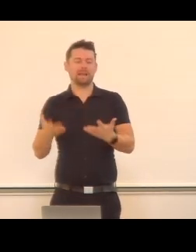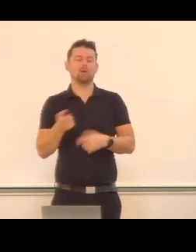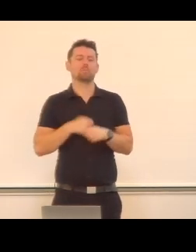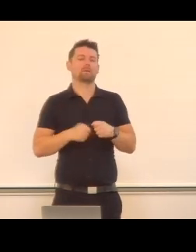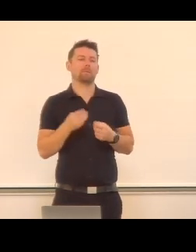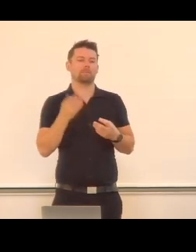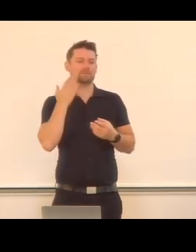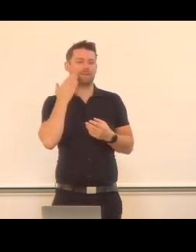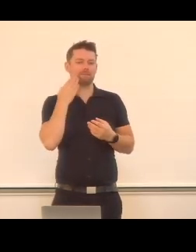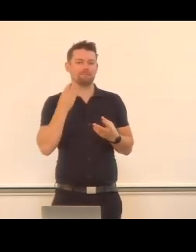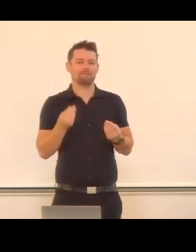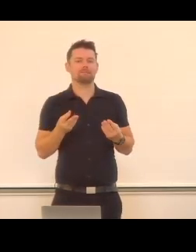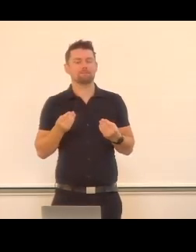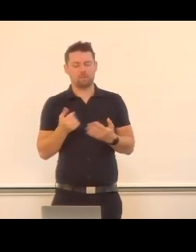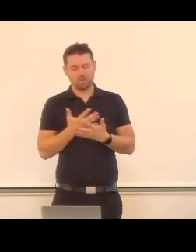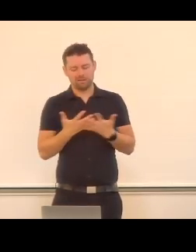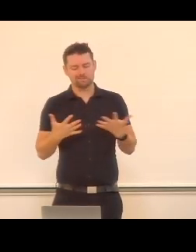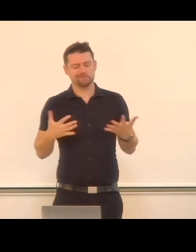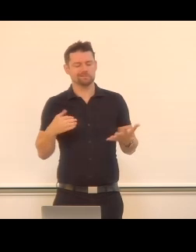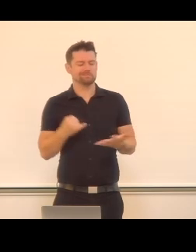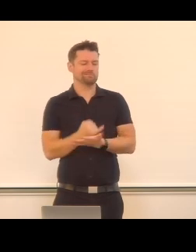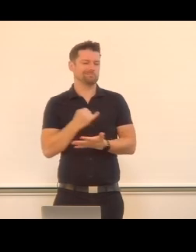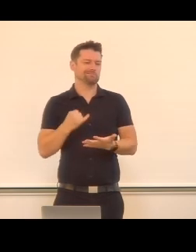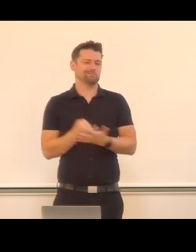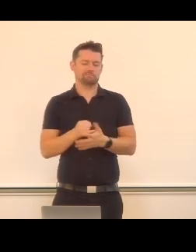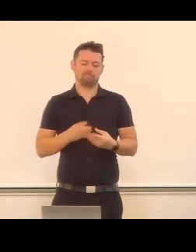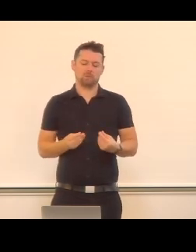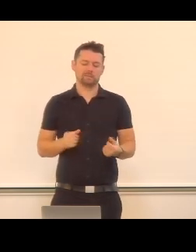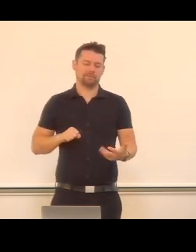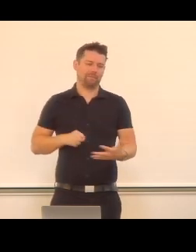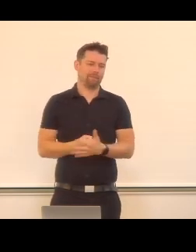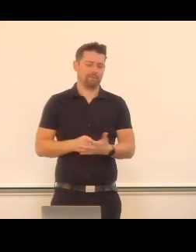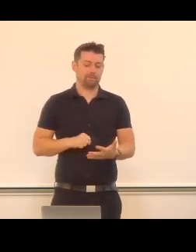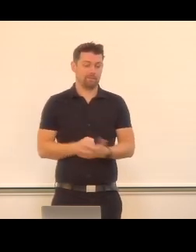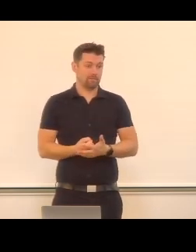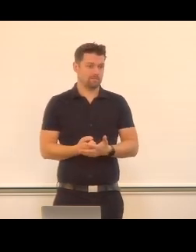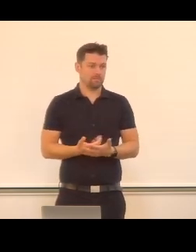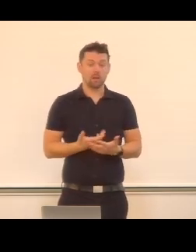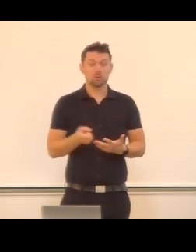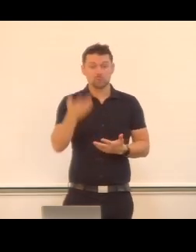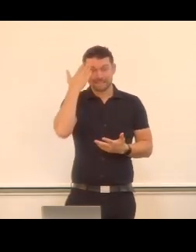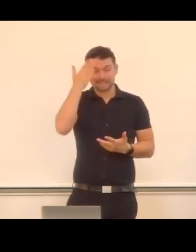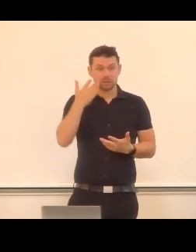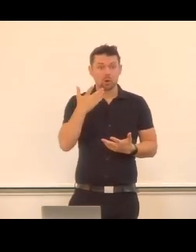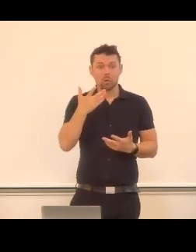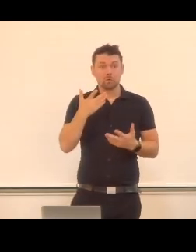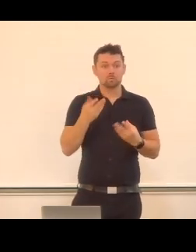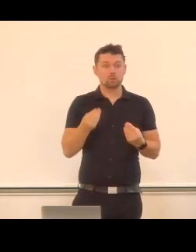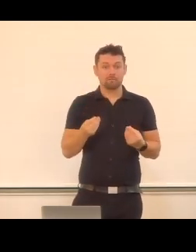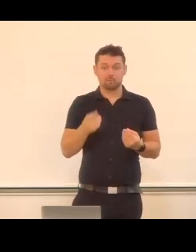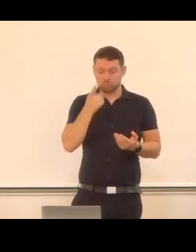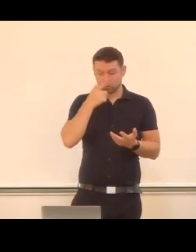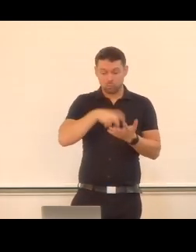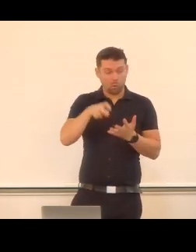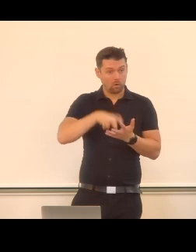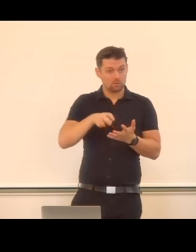We had a lot of problems with mud and just getting stuck in the mud. And you couldn't tell it was soft. You could drive an ATV over it, you could walk on